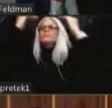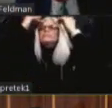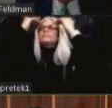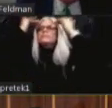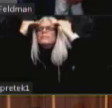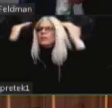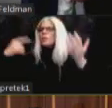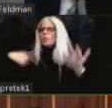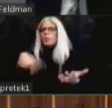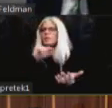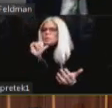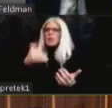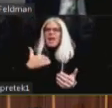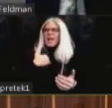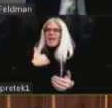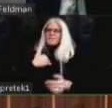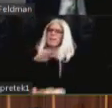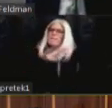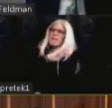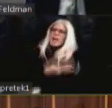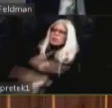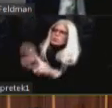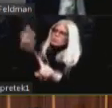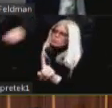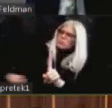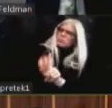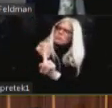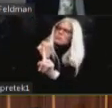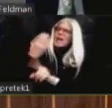and file and do anything about it.